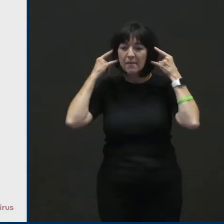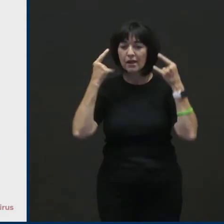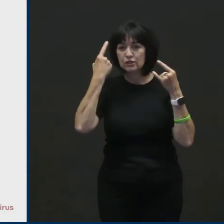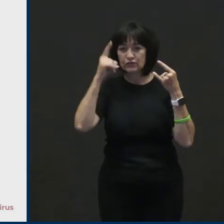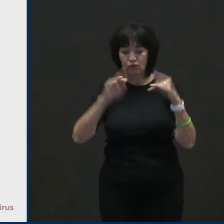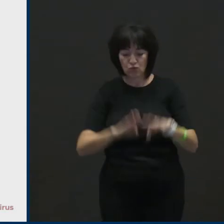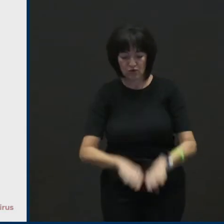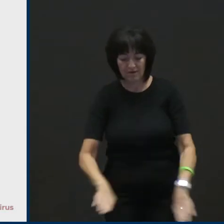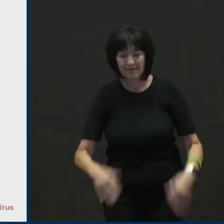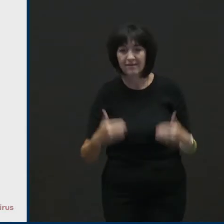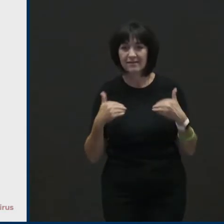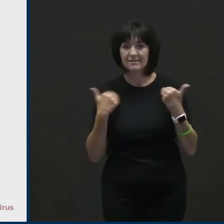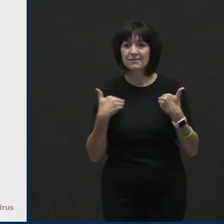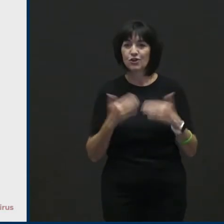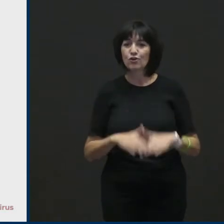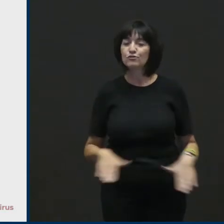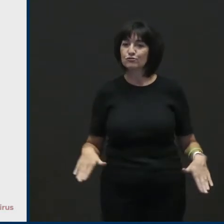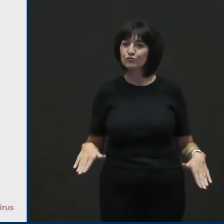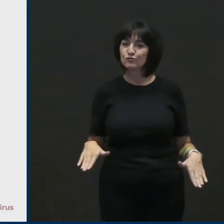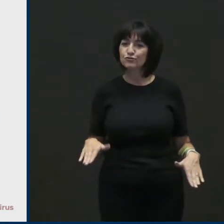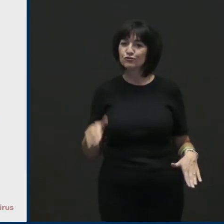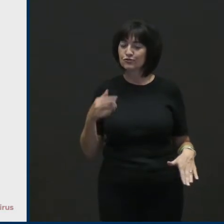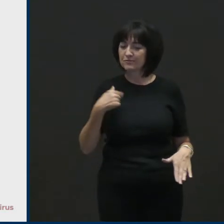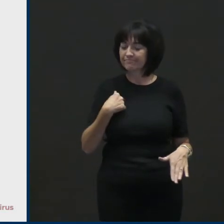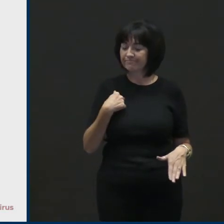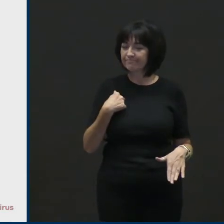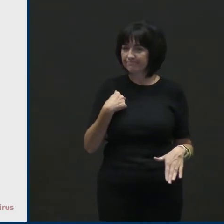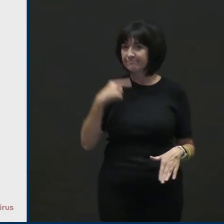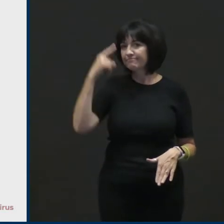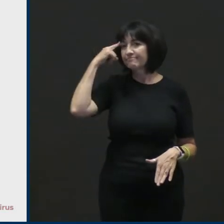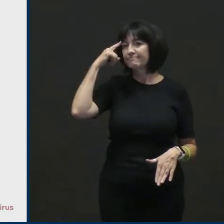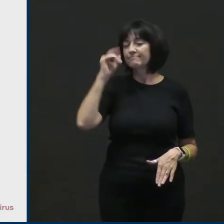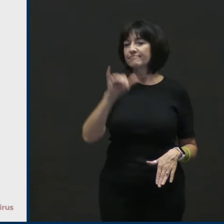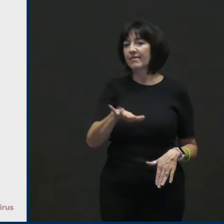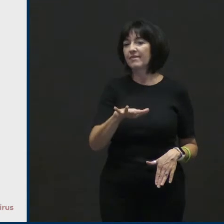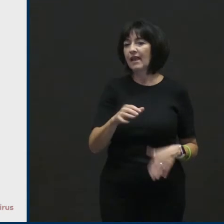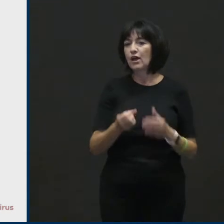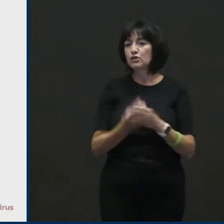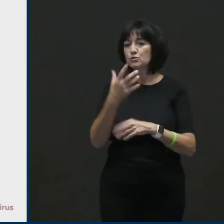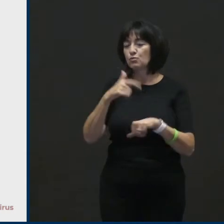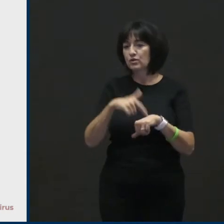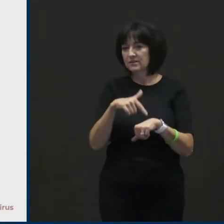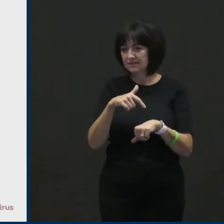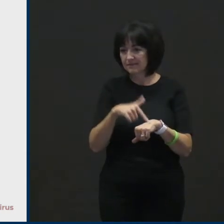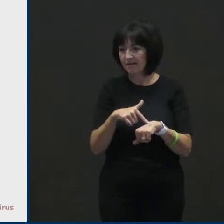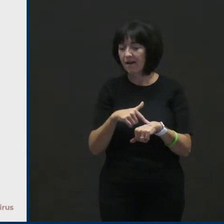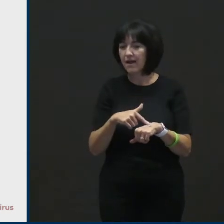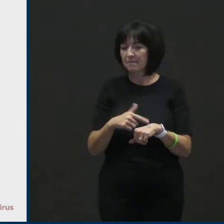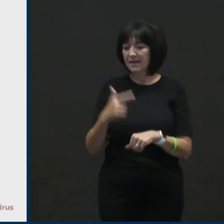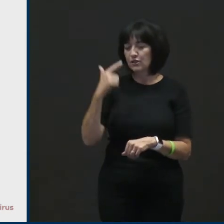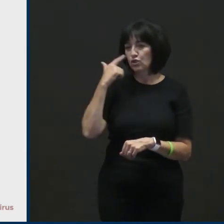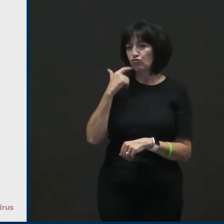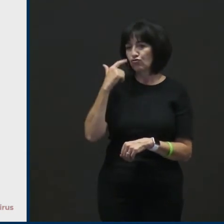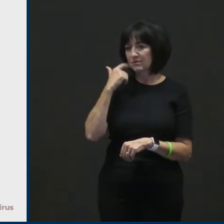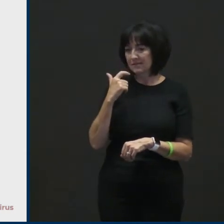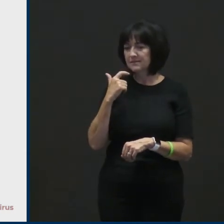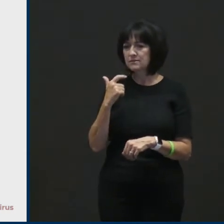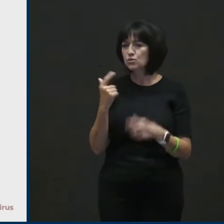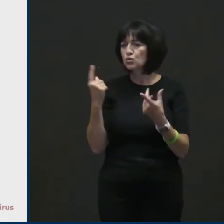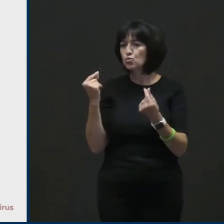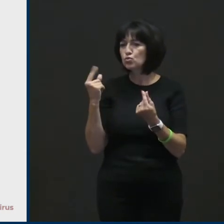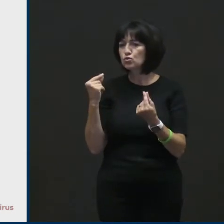efforts back in the spring and more recently to come up with an approach for daycare